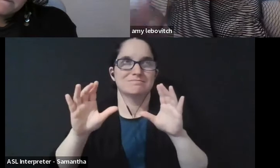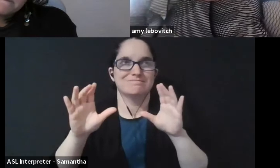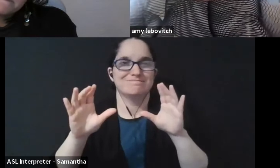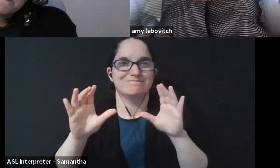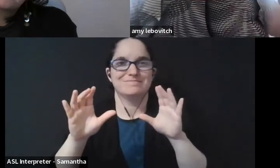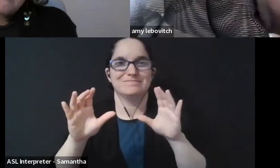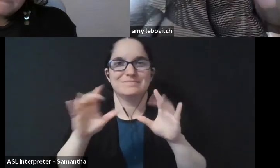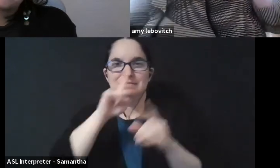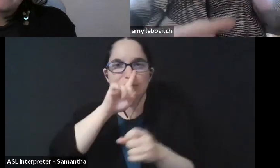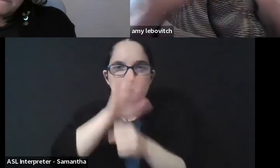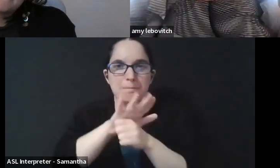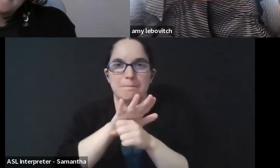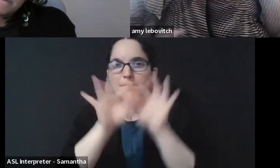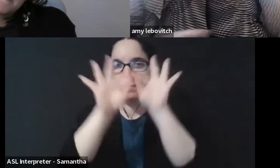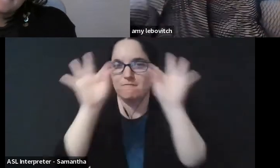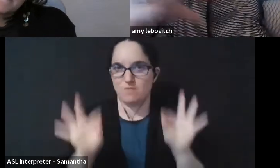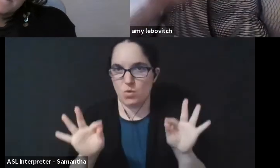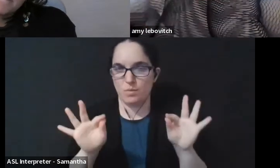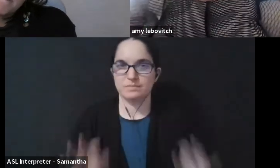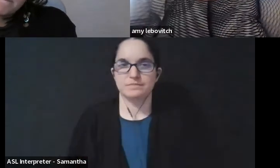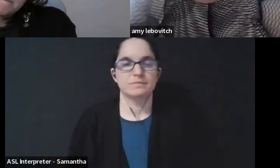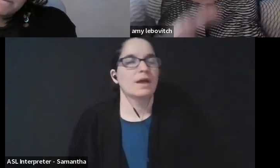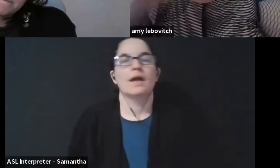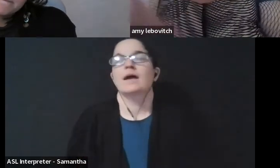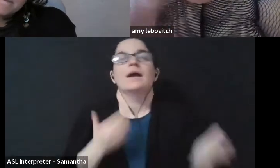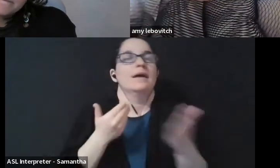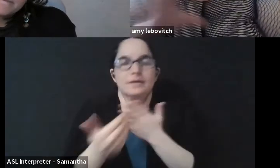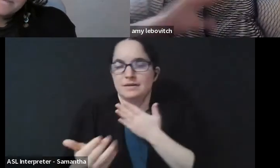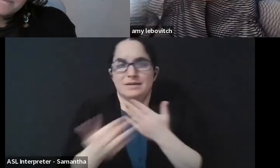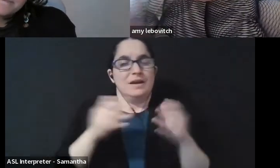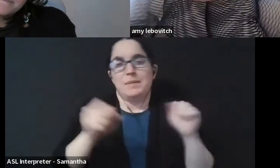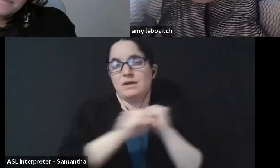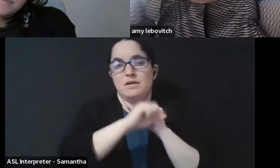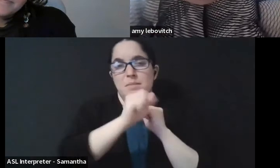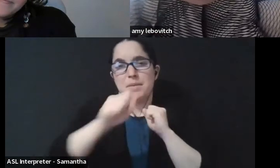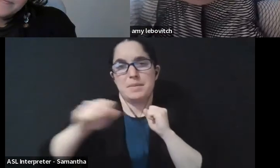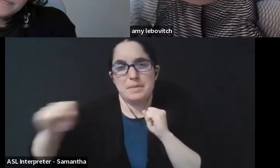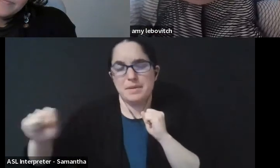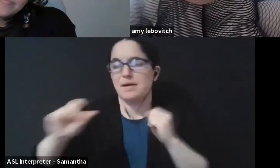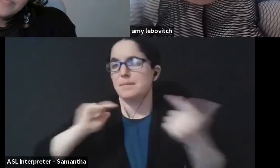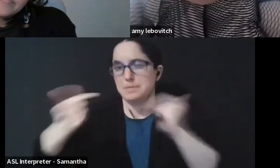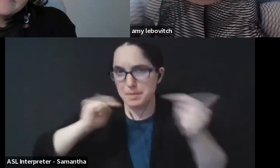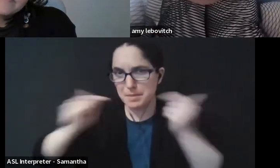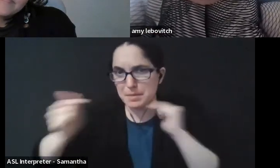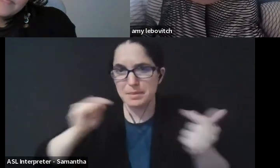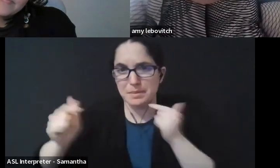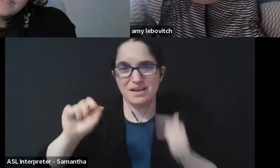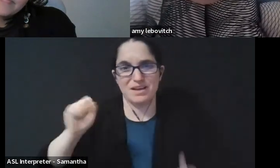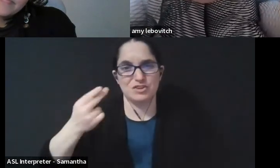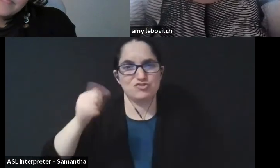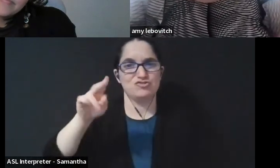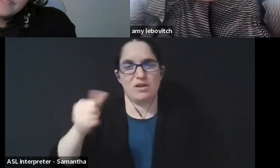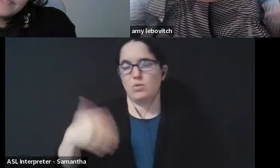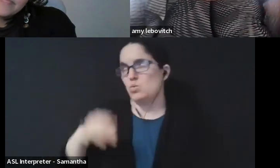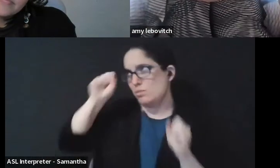the consent form. And anyway, so you know, I can go on about that, but we had this whole back and forth, and Shawna was quite amazing,